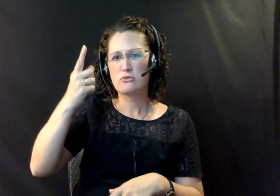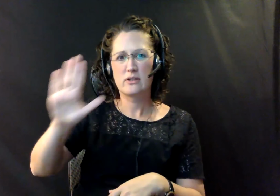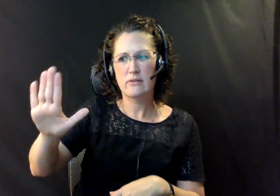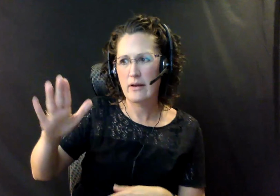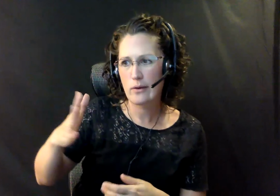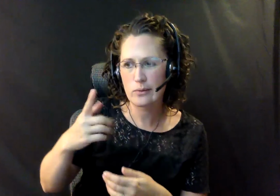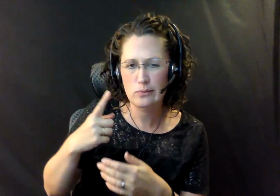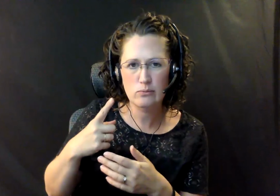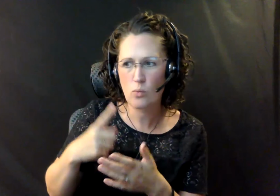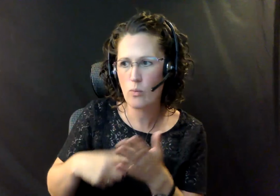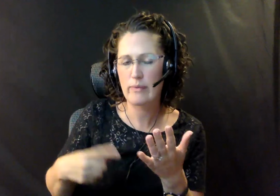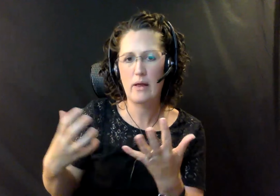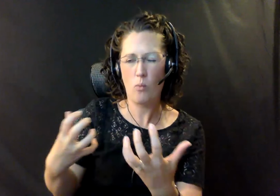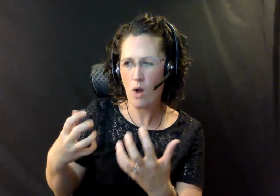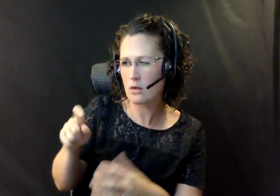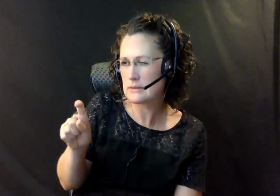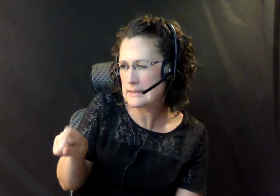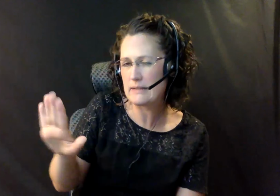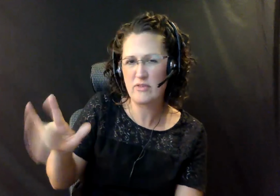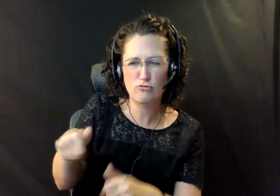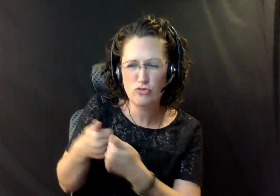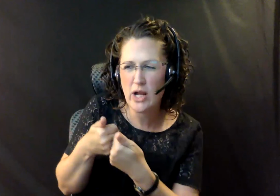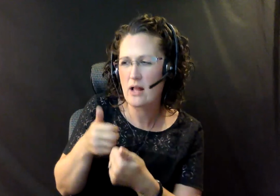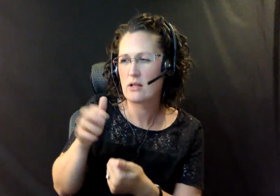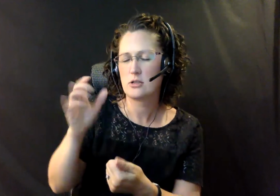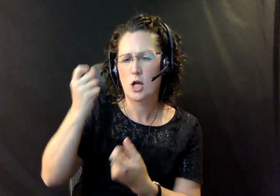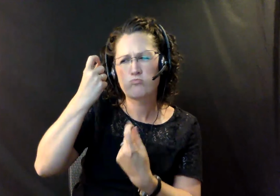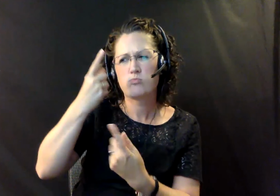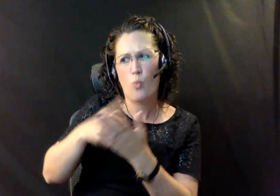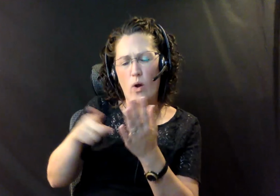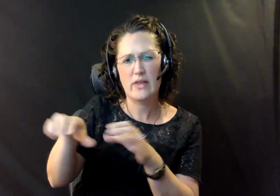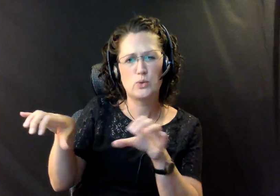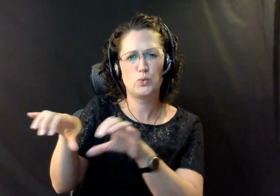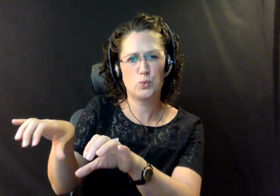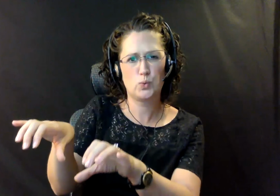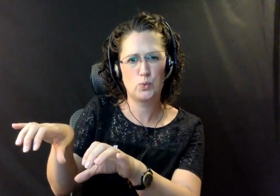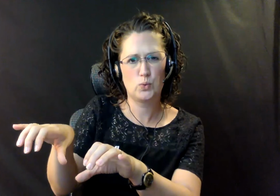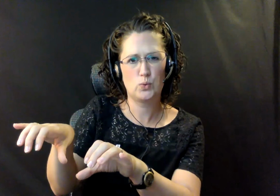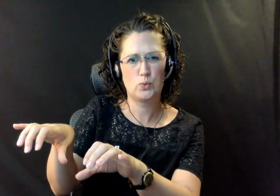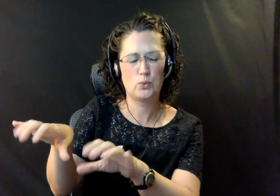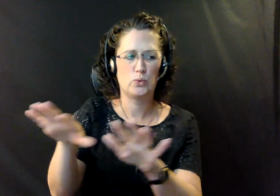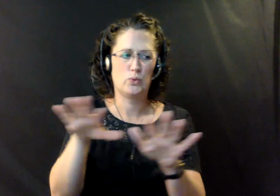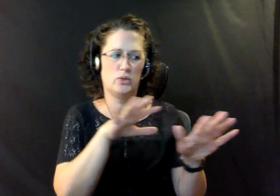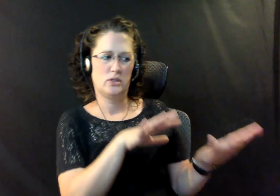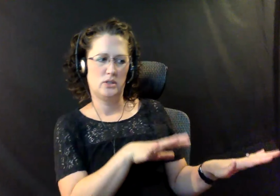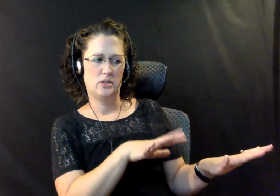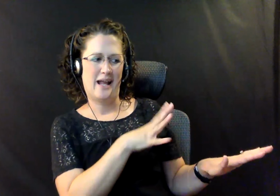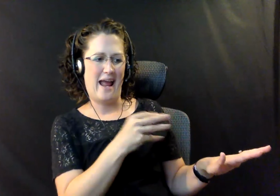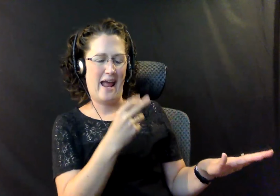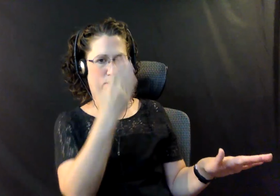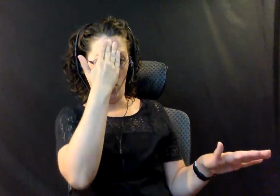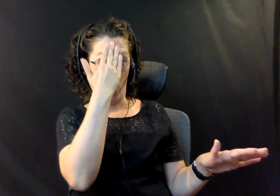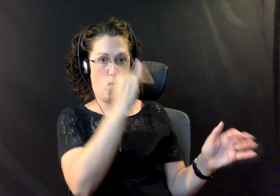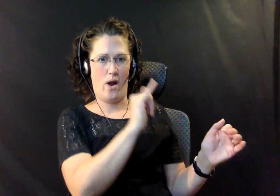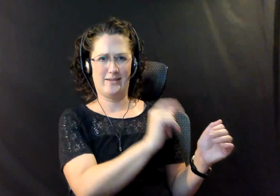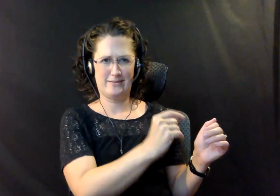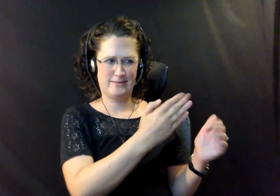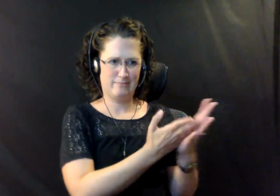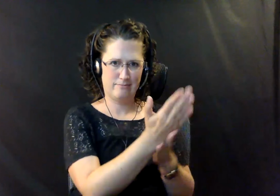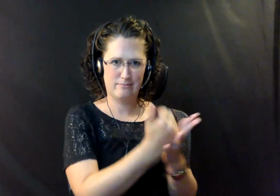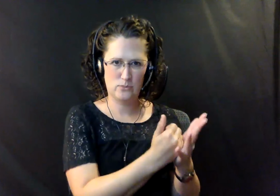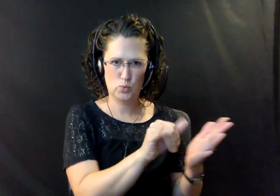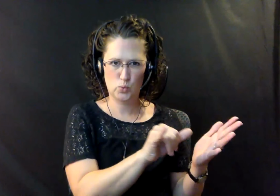seeing things from their perspective, and also seeing IT from the outside in to know how you can deliver those things, and do the application development job